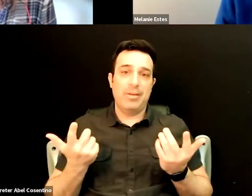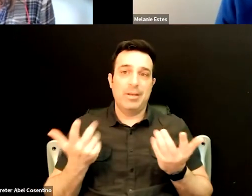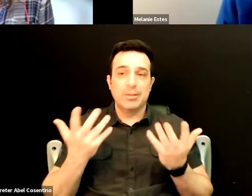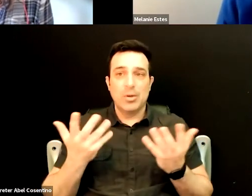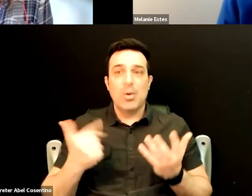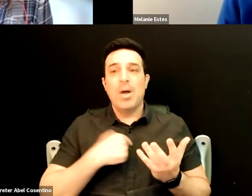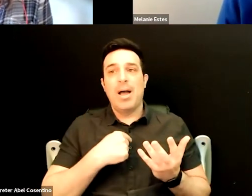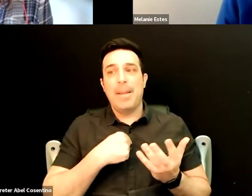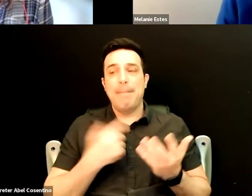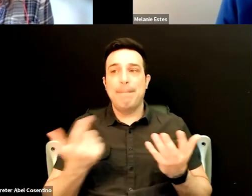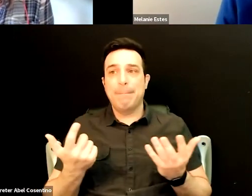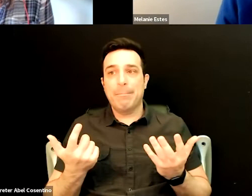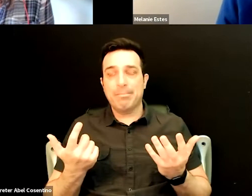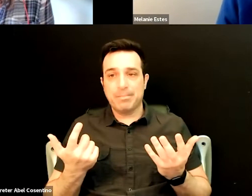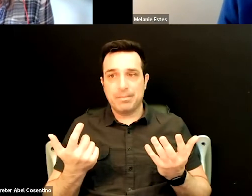I'm